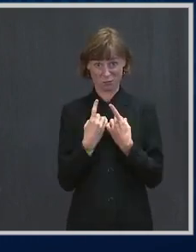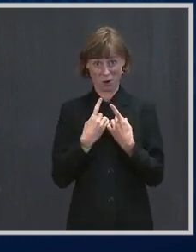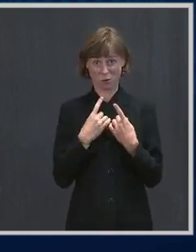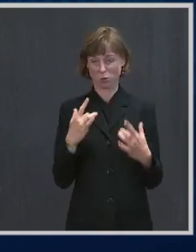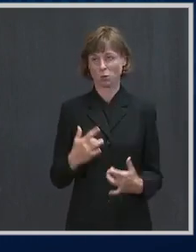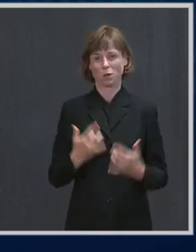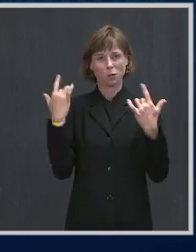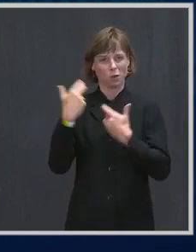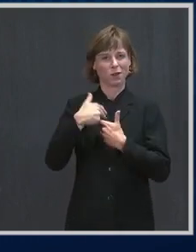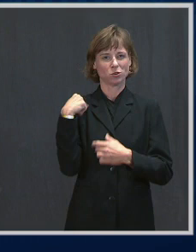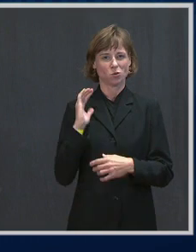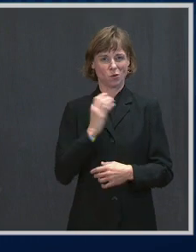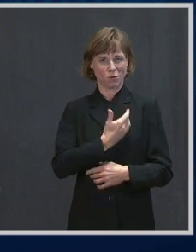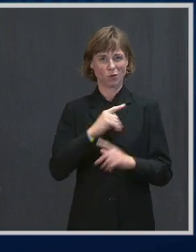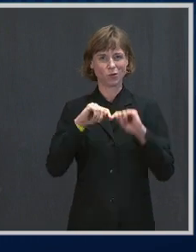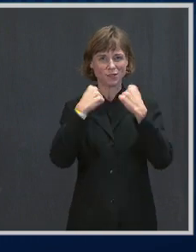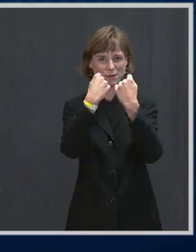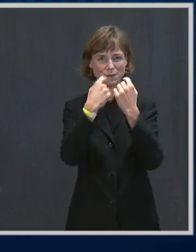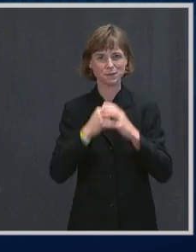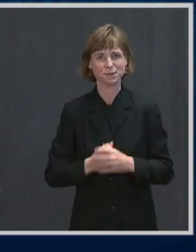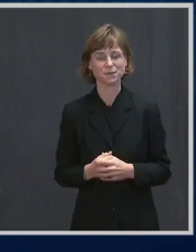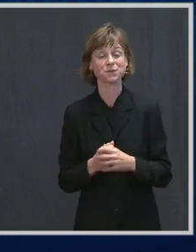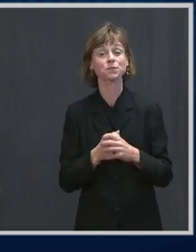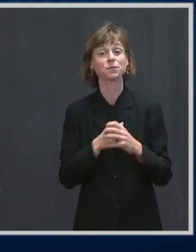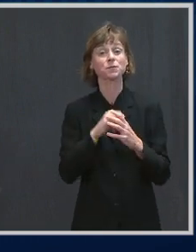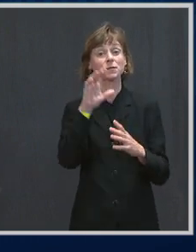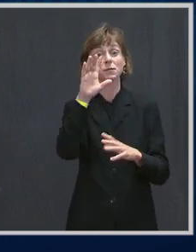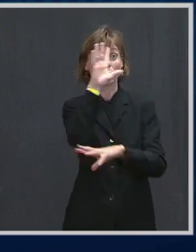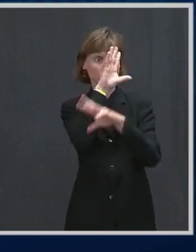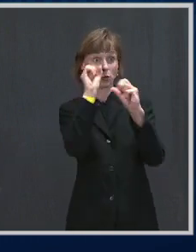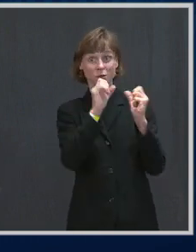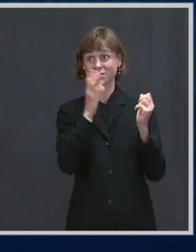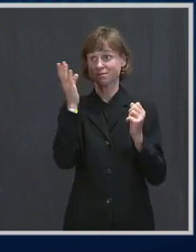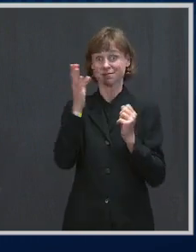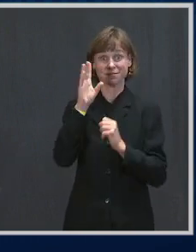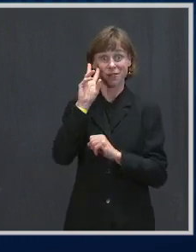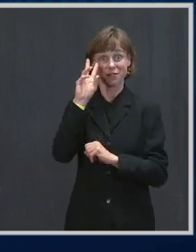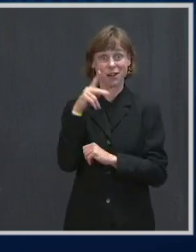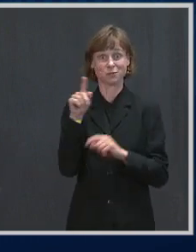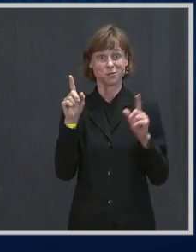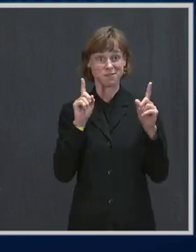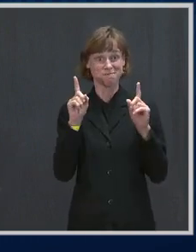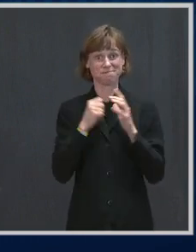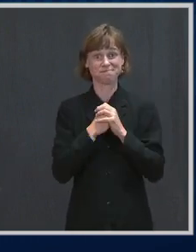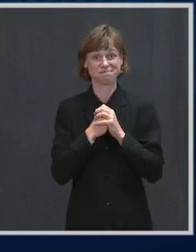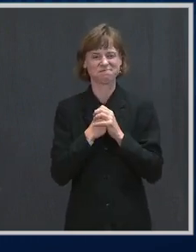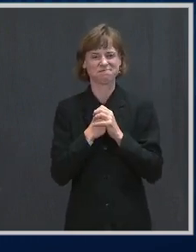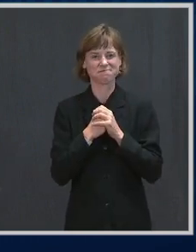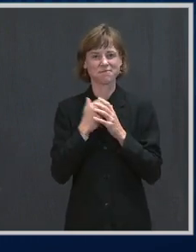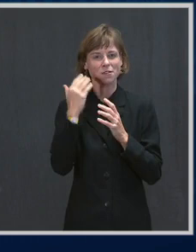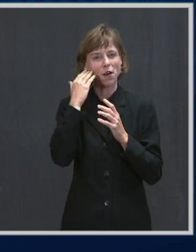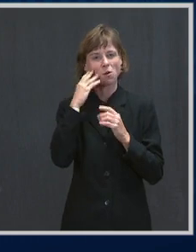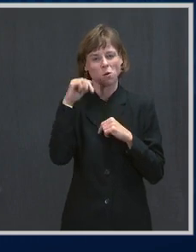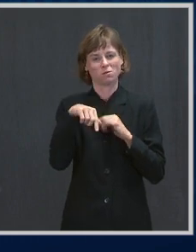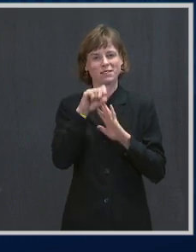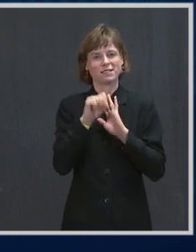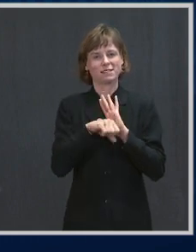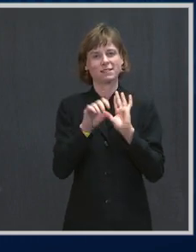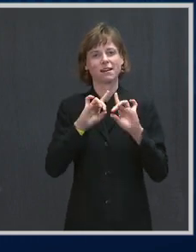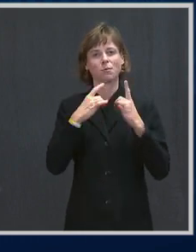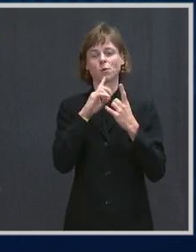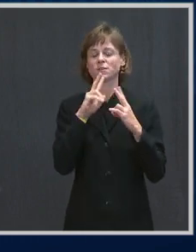team. Our President and Vice President know how vital the State Department is to America's